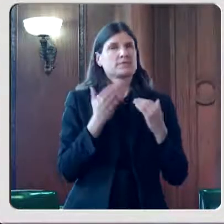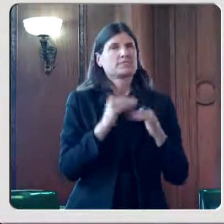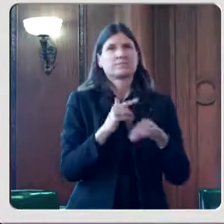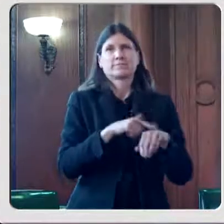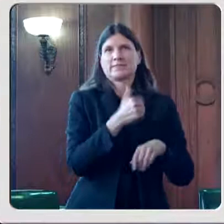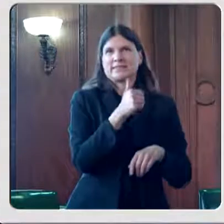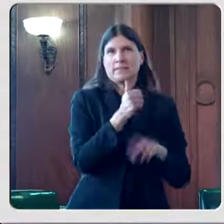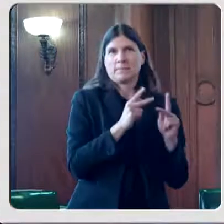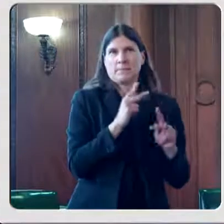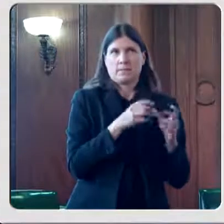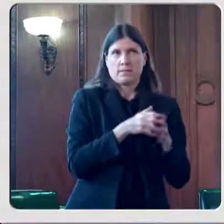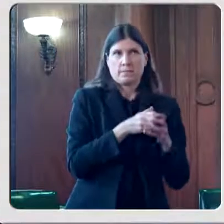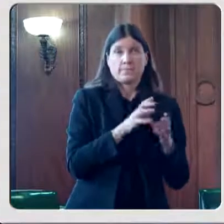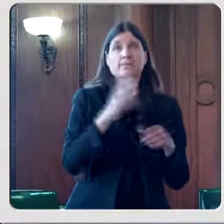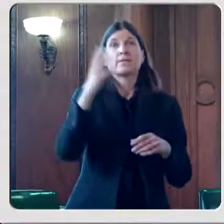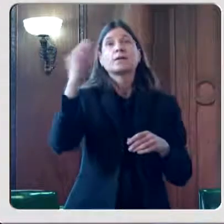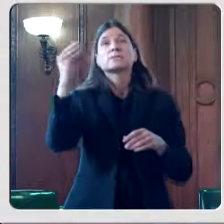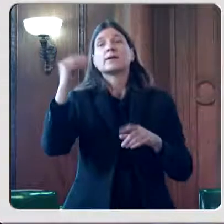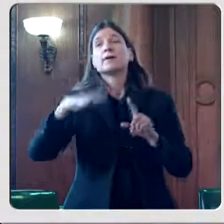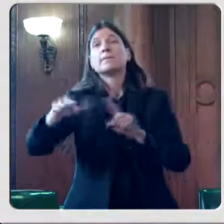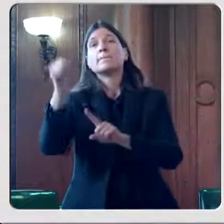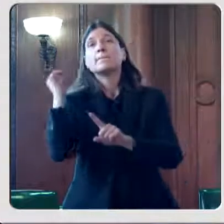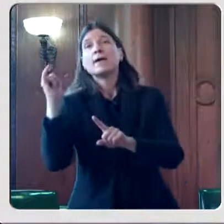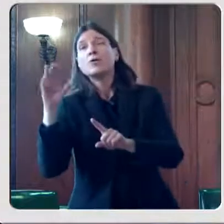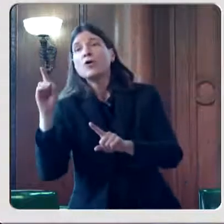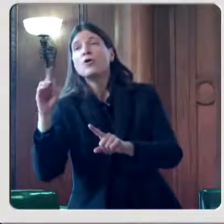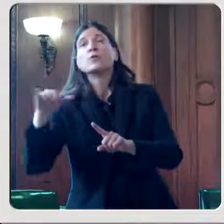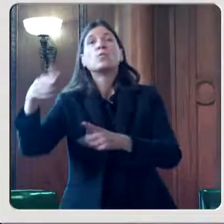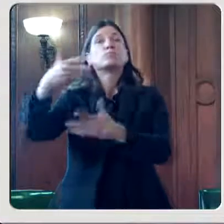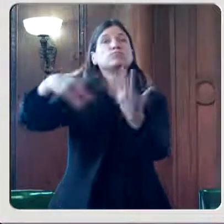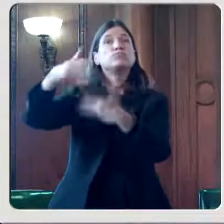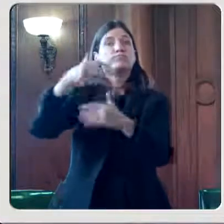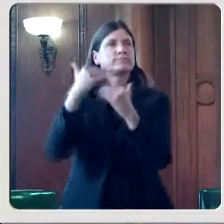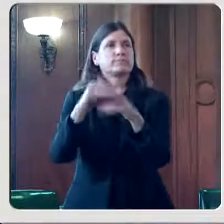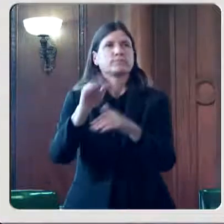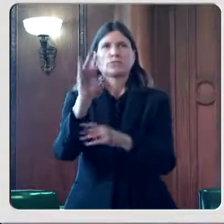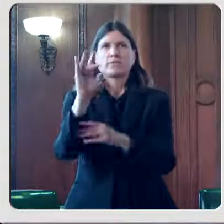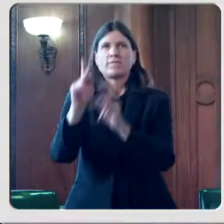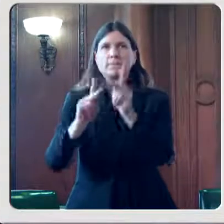We received a couple of calls from condo and apartment complexes